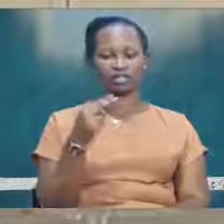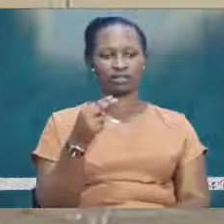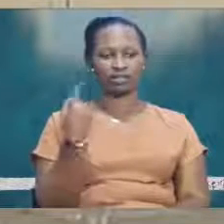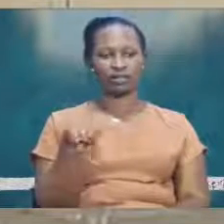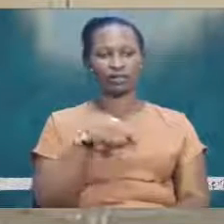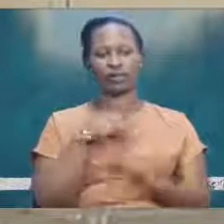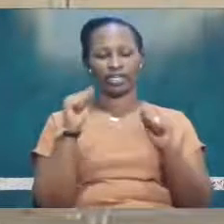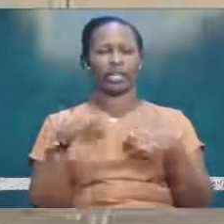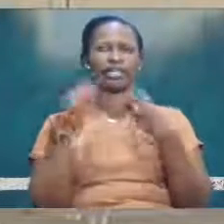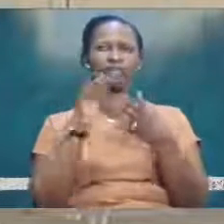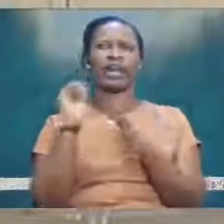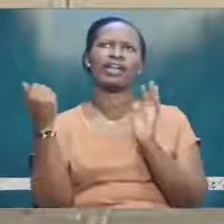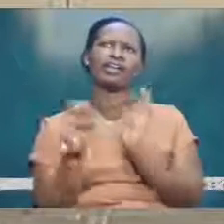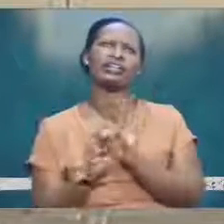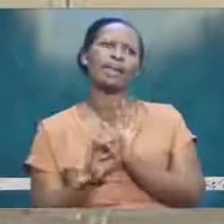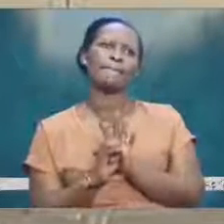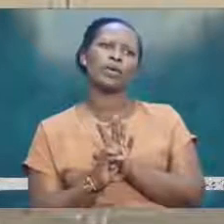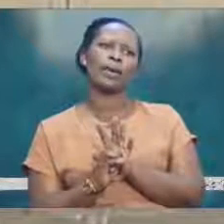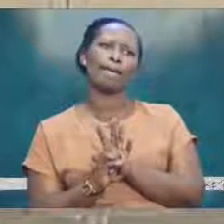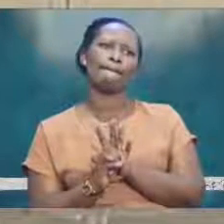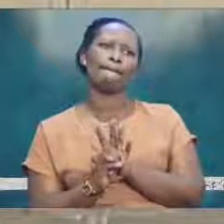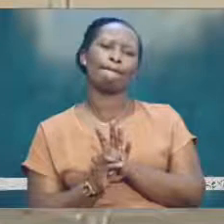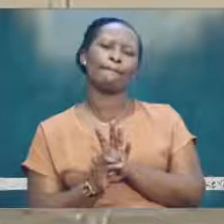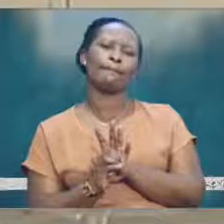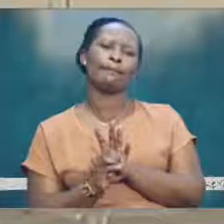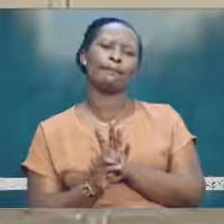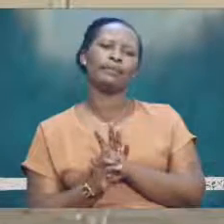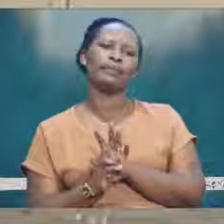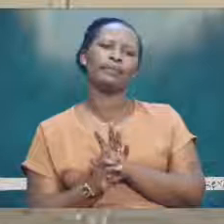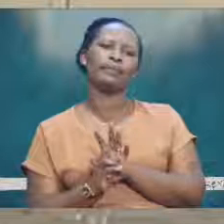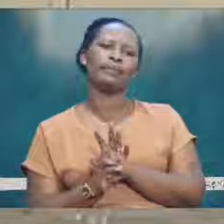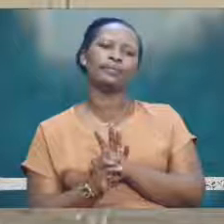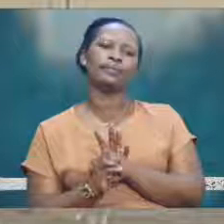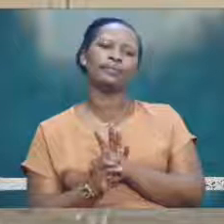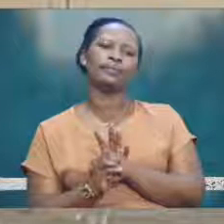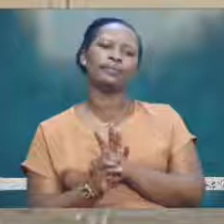We can give another example of